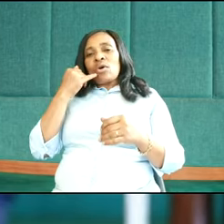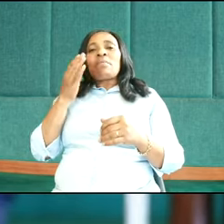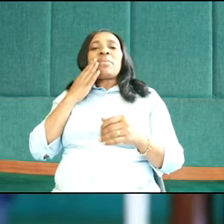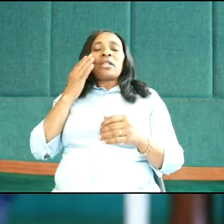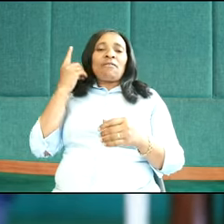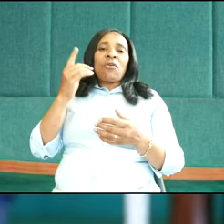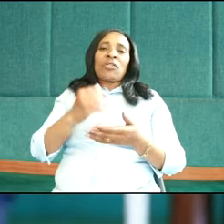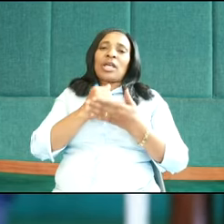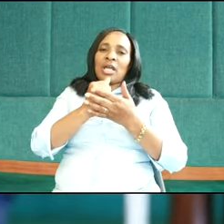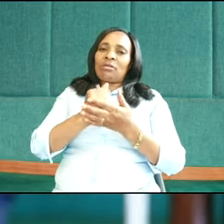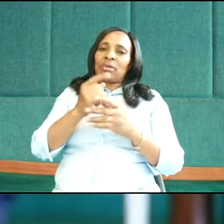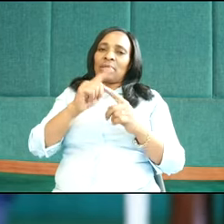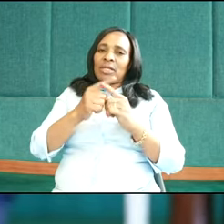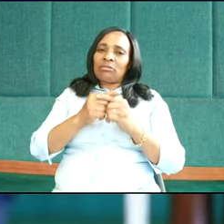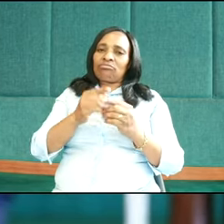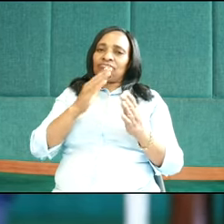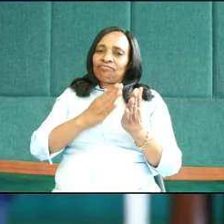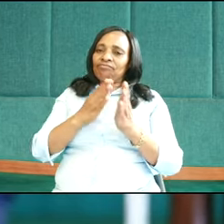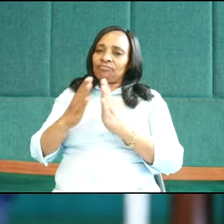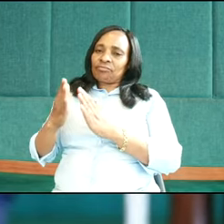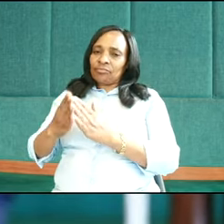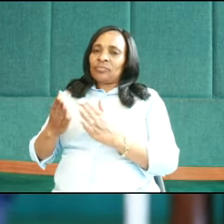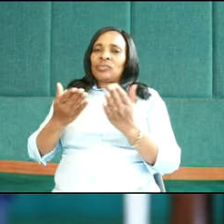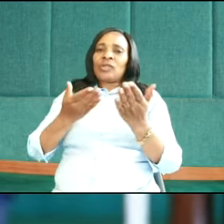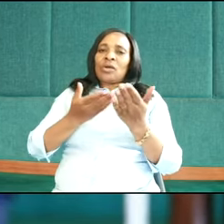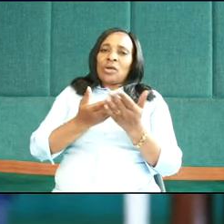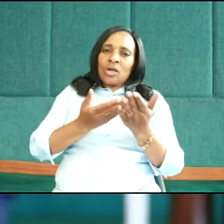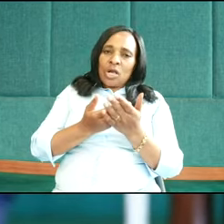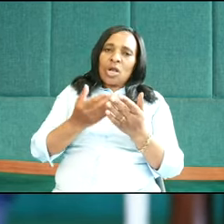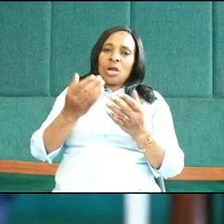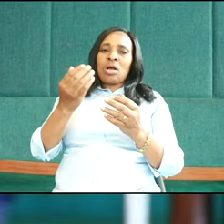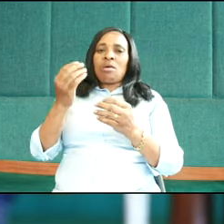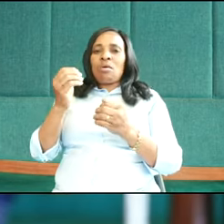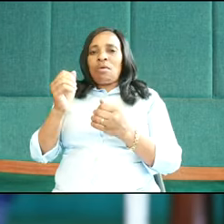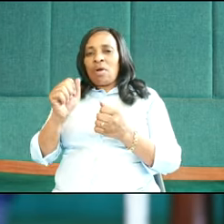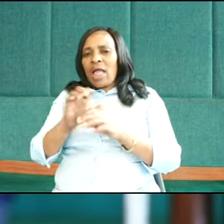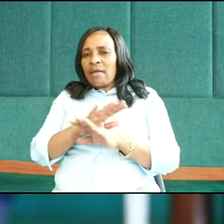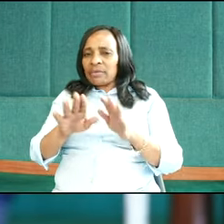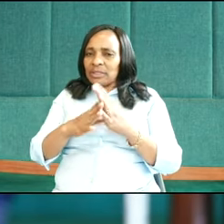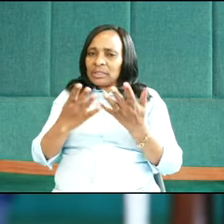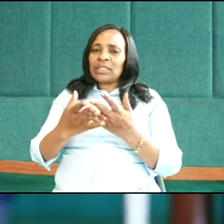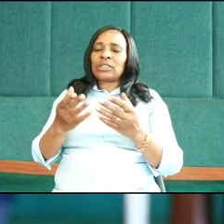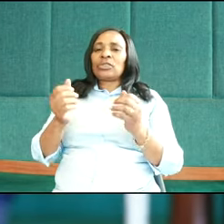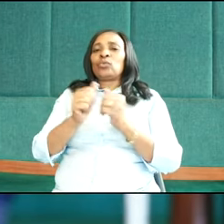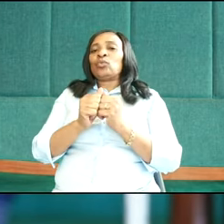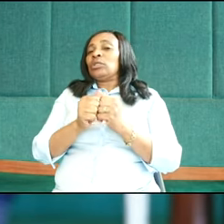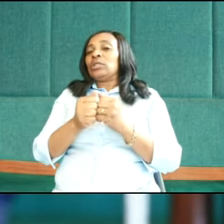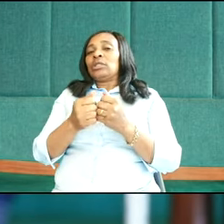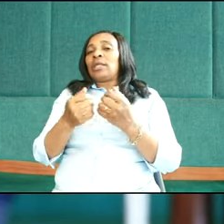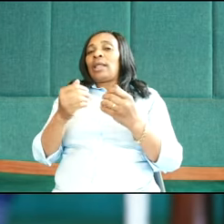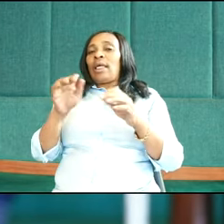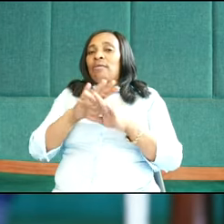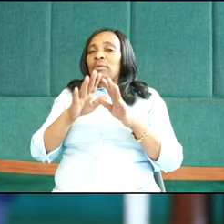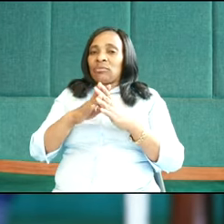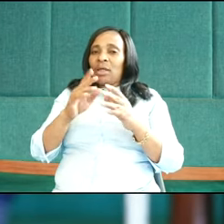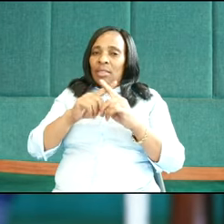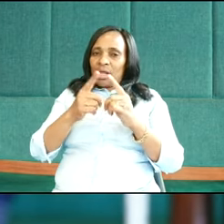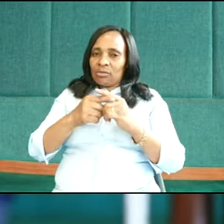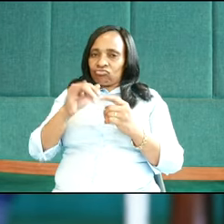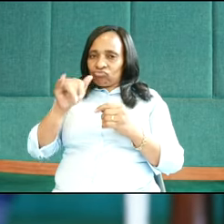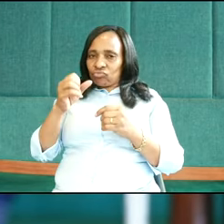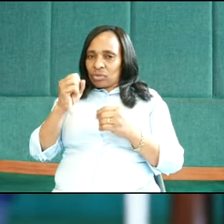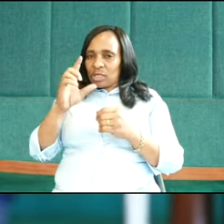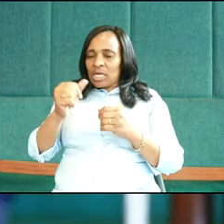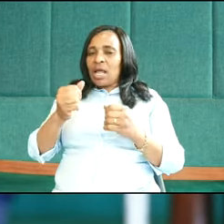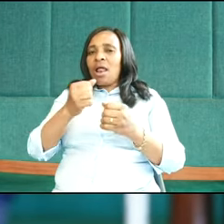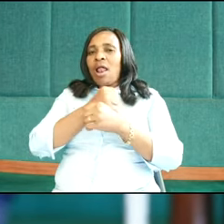help, and she packed a suitcase with clothes, medicine, kiwi, papaya, and raw beet. Joylene didn't like papaya. She